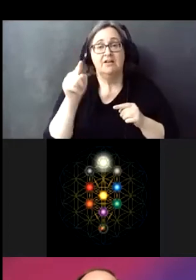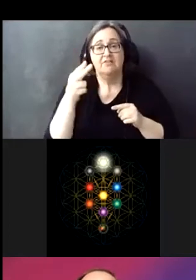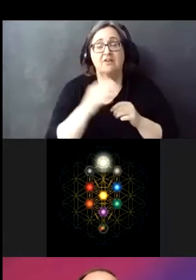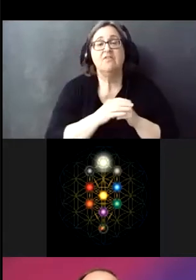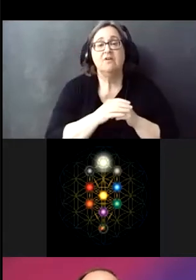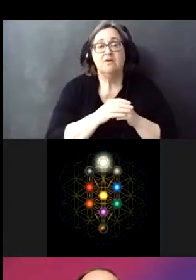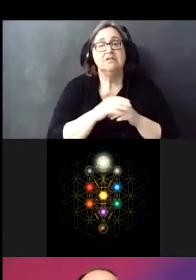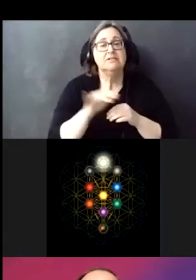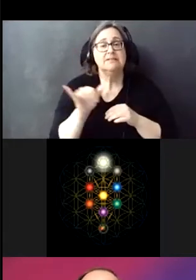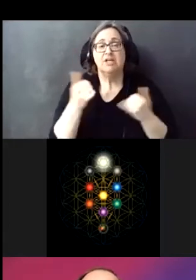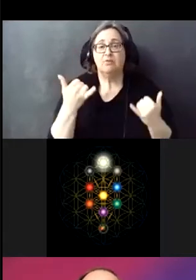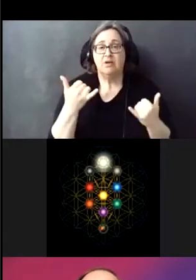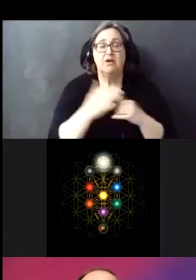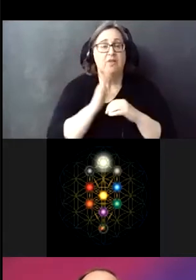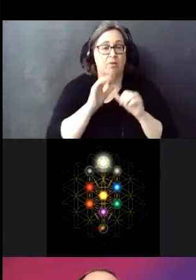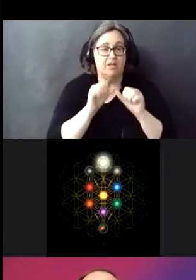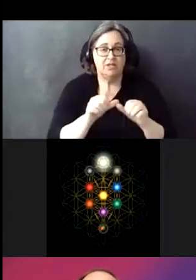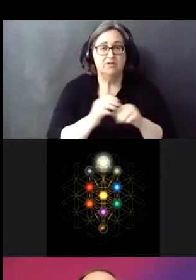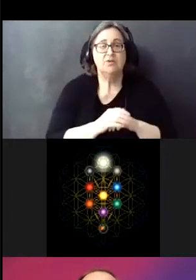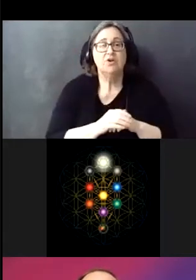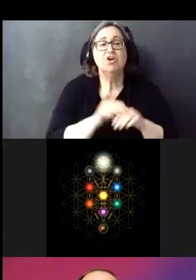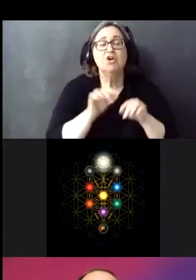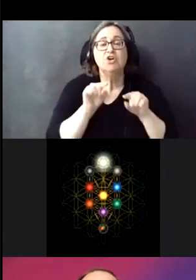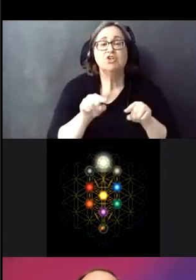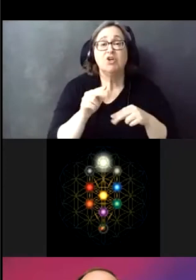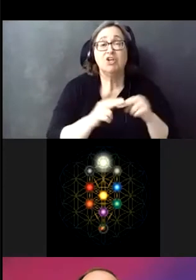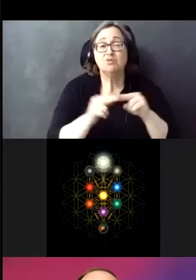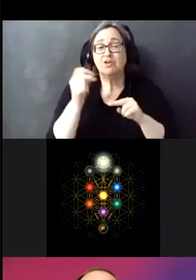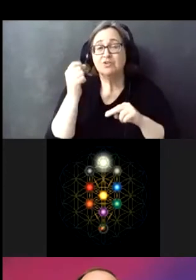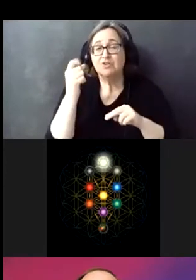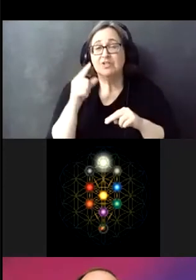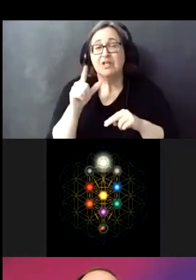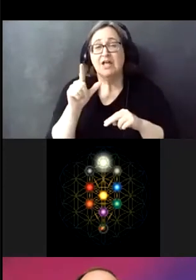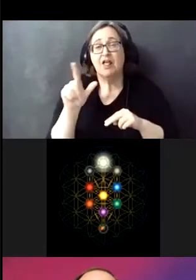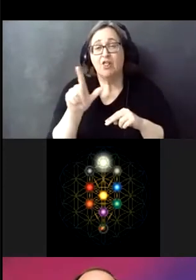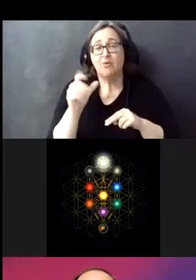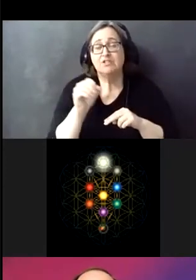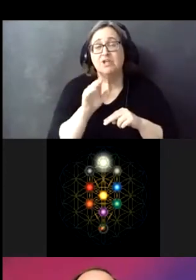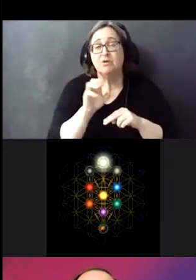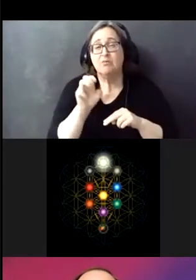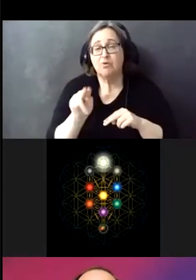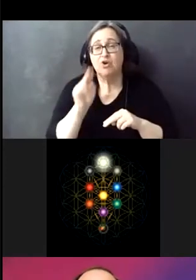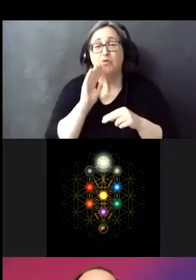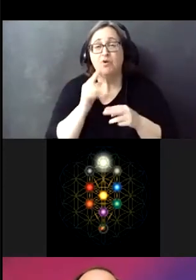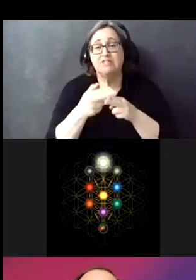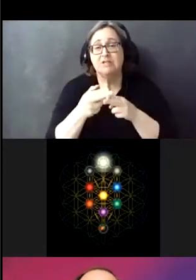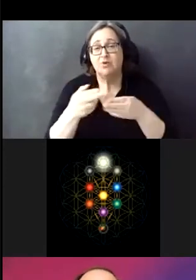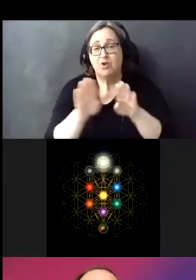as they do today. During construction, however, Lawrence and Berwyn will temporarily